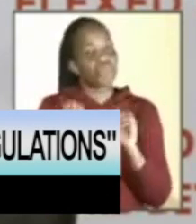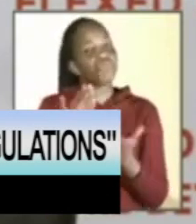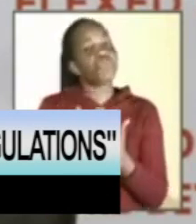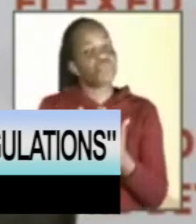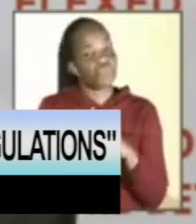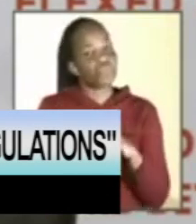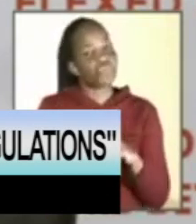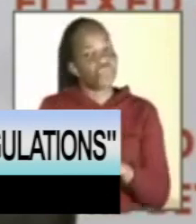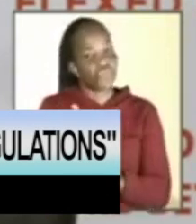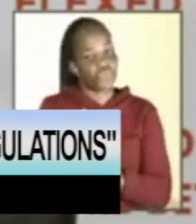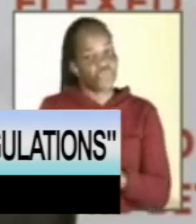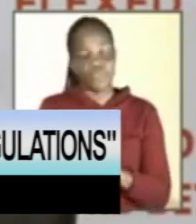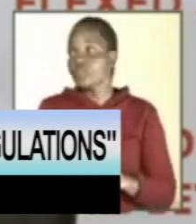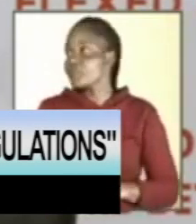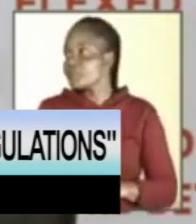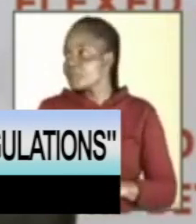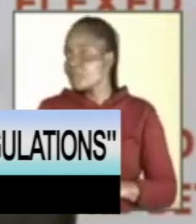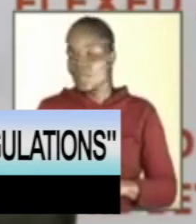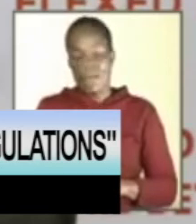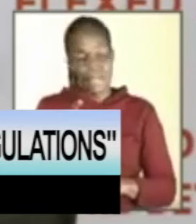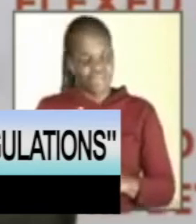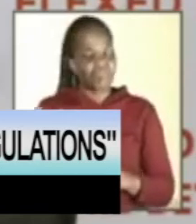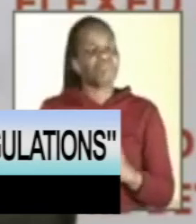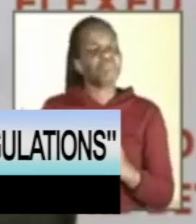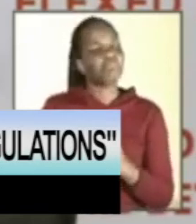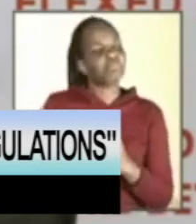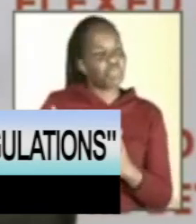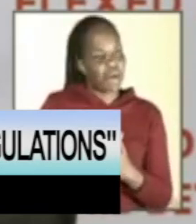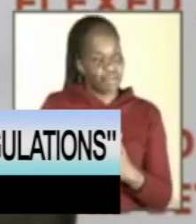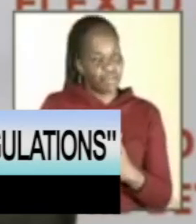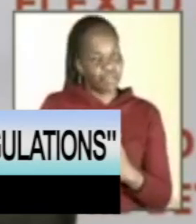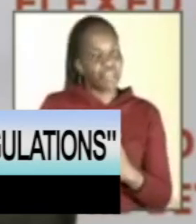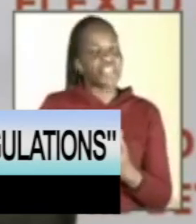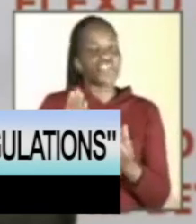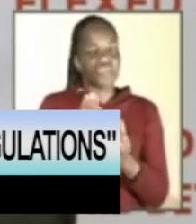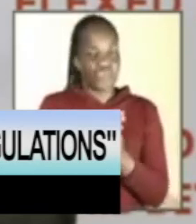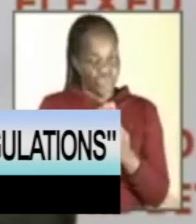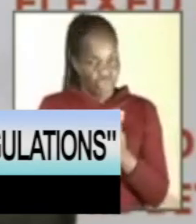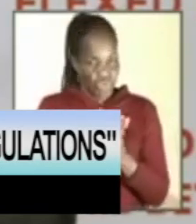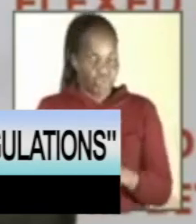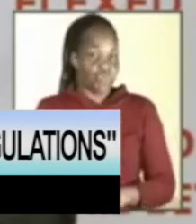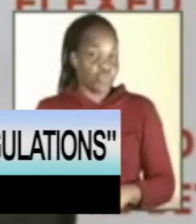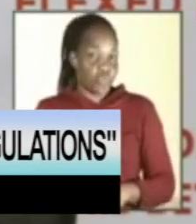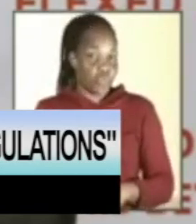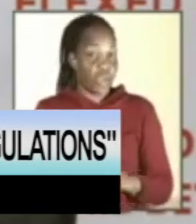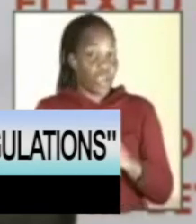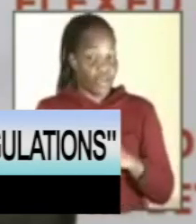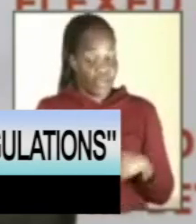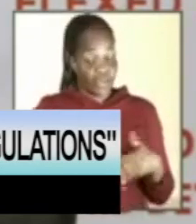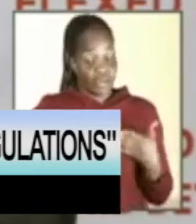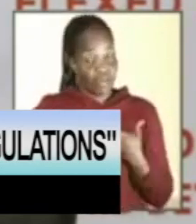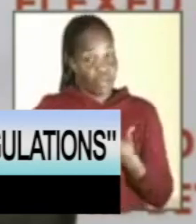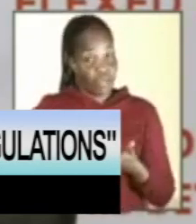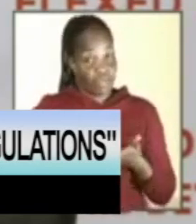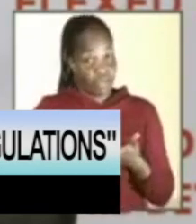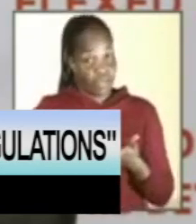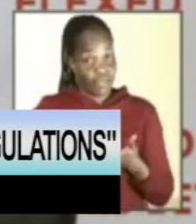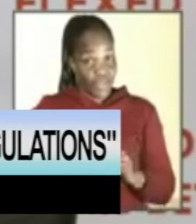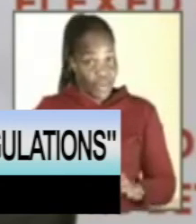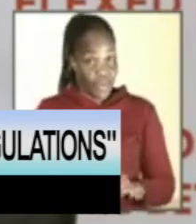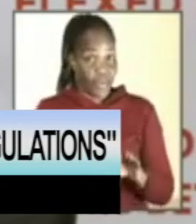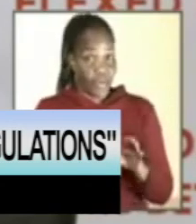it. But so far so good. This is a new phenomenon in the Republic, and we do not